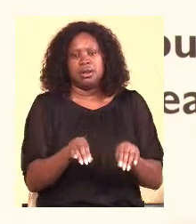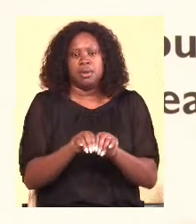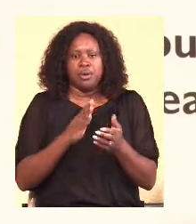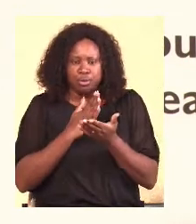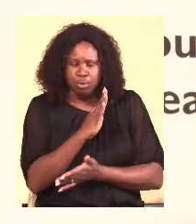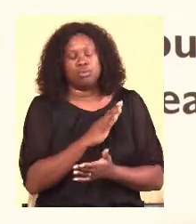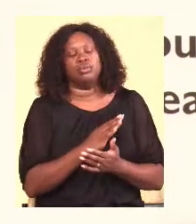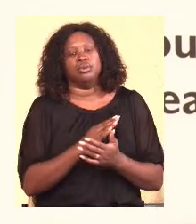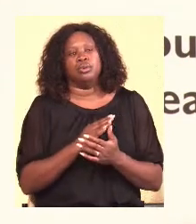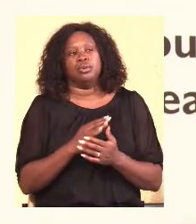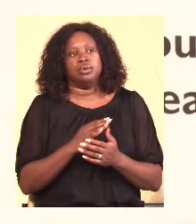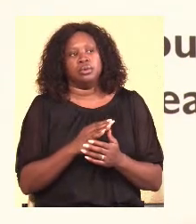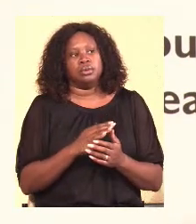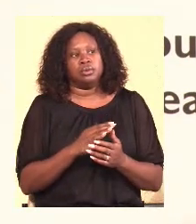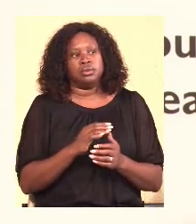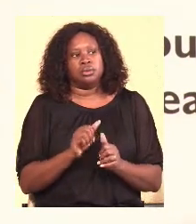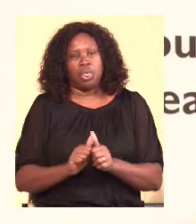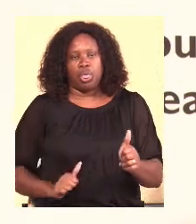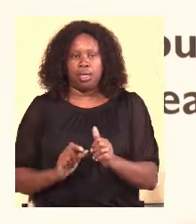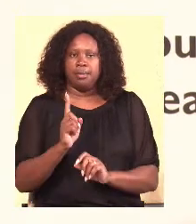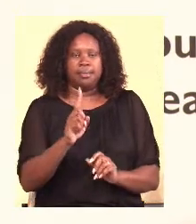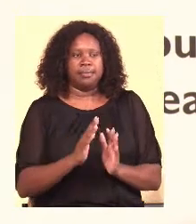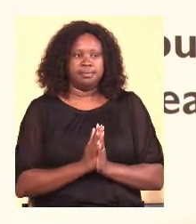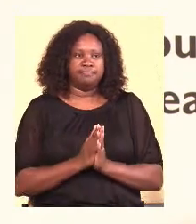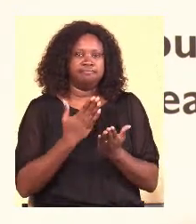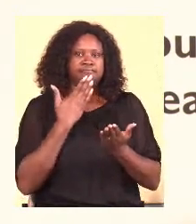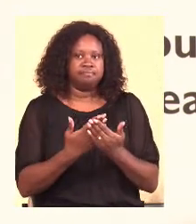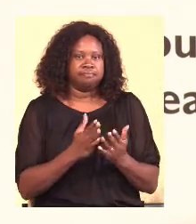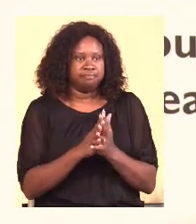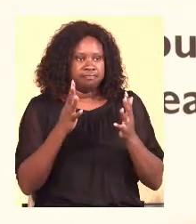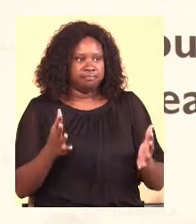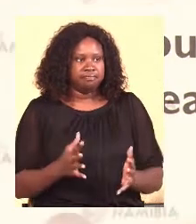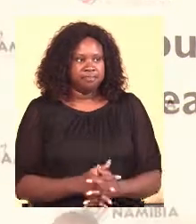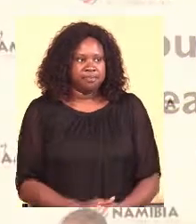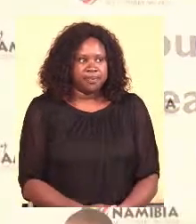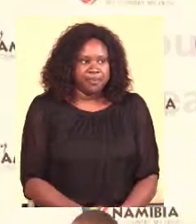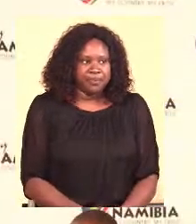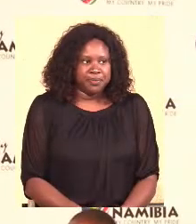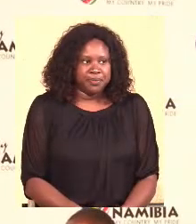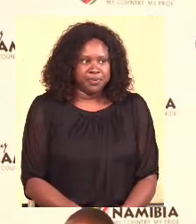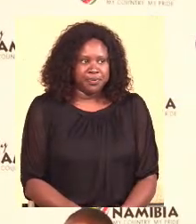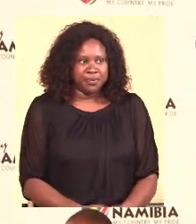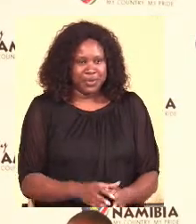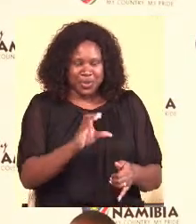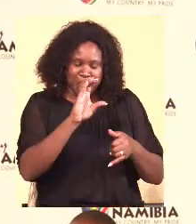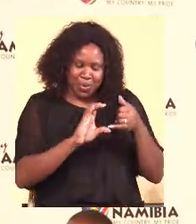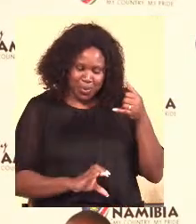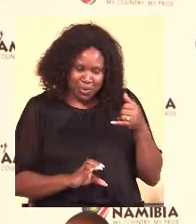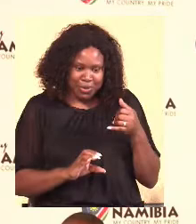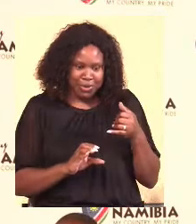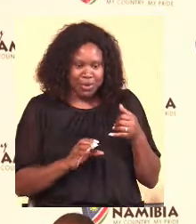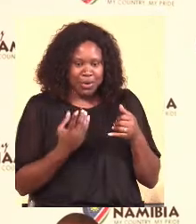that you don't fall by the wayside. Thank you. Thank you. Yes, bro. Thank you. Let me conclude maybe by just